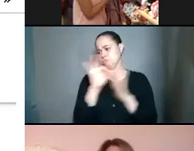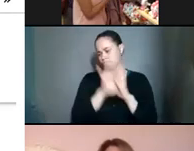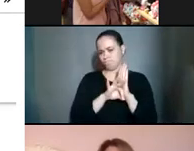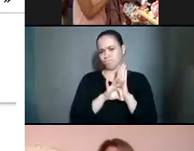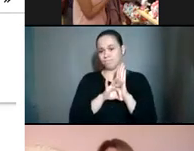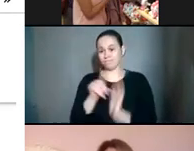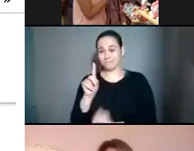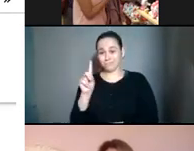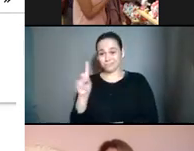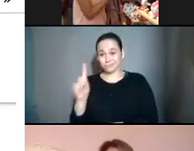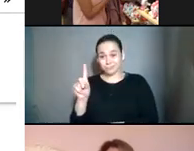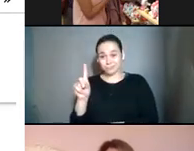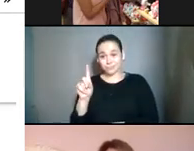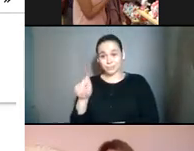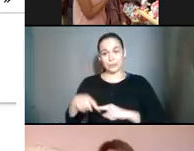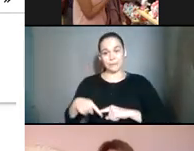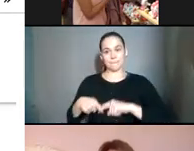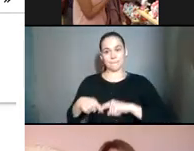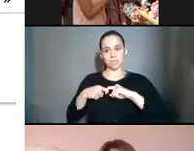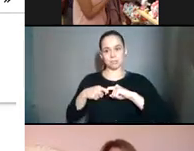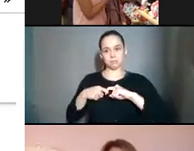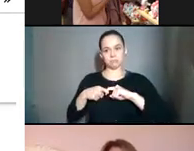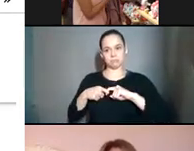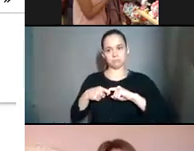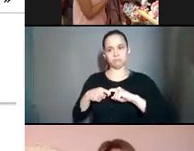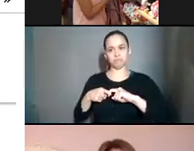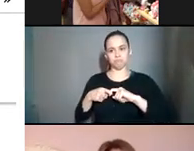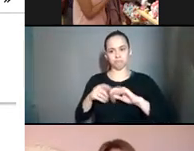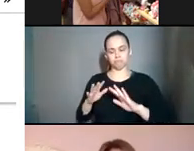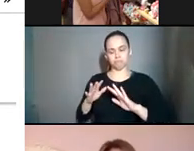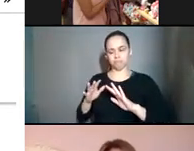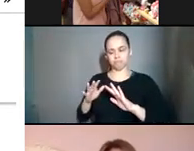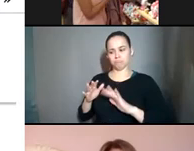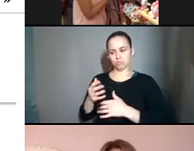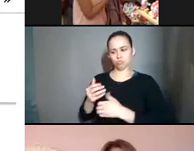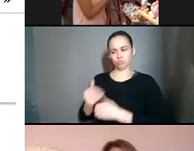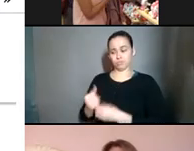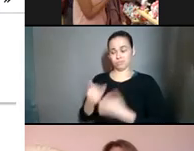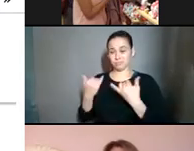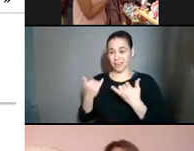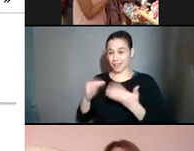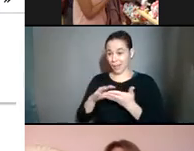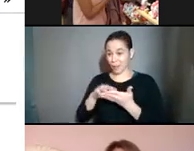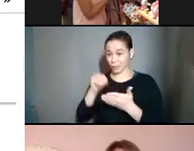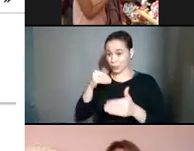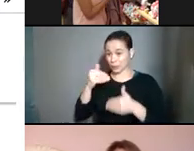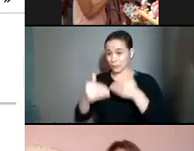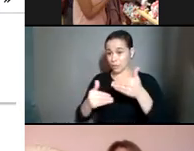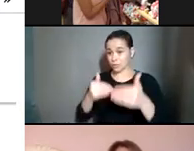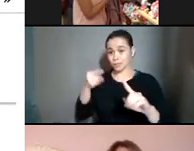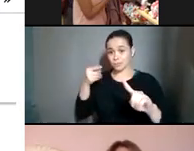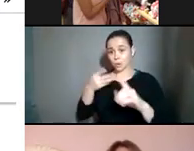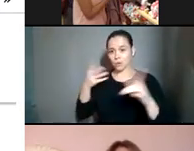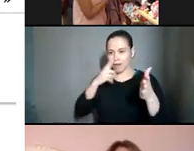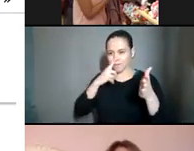we need to pause and trust that this part of the learning is an investigation where